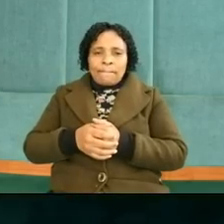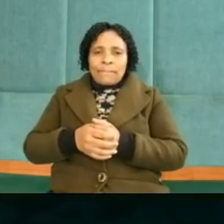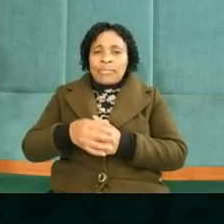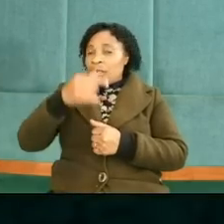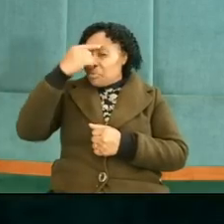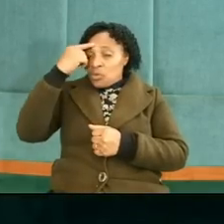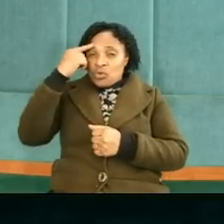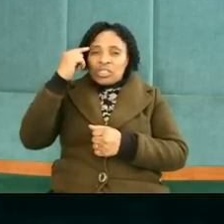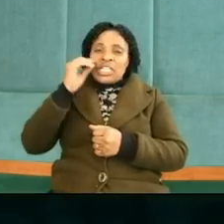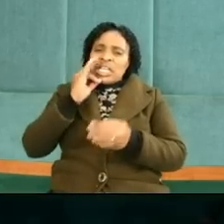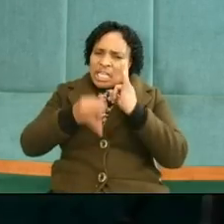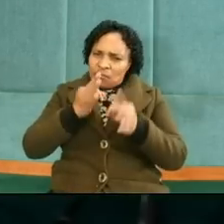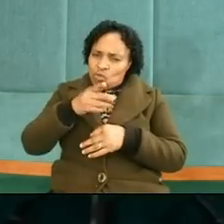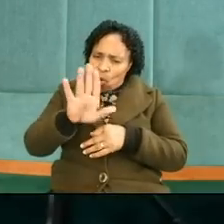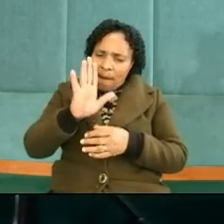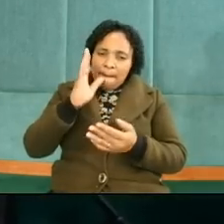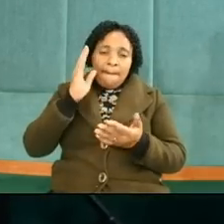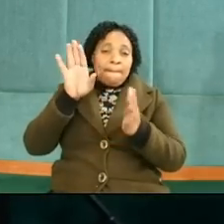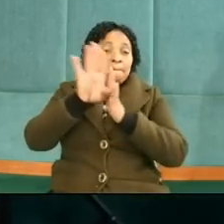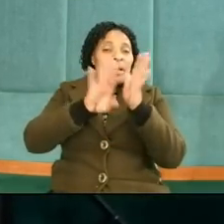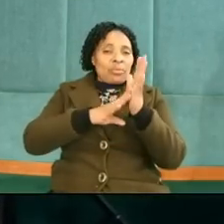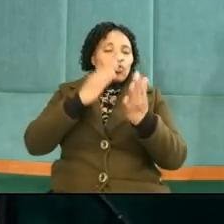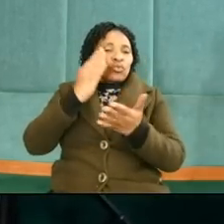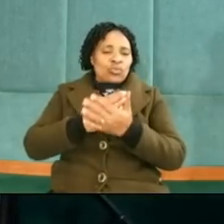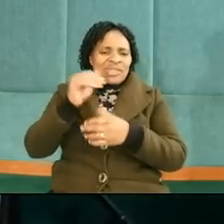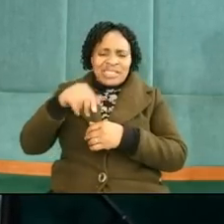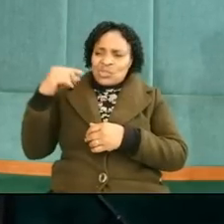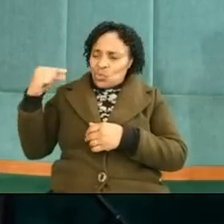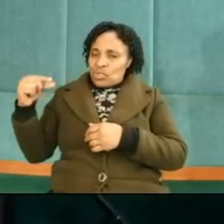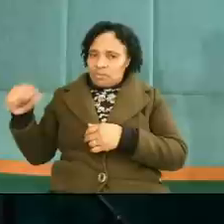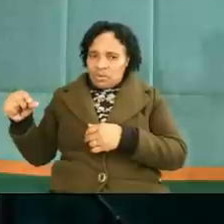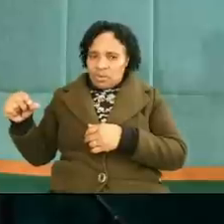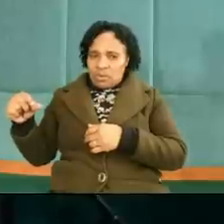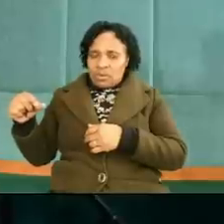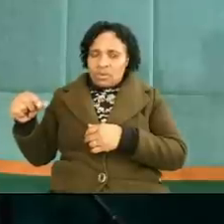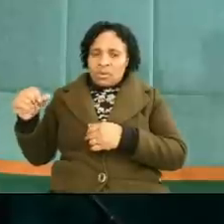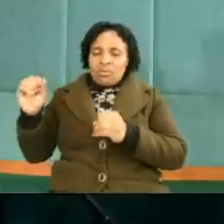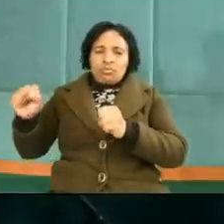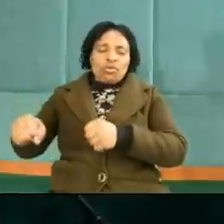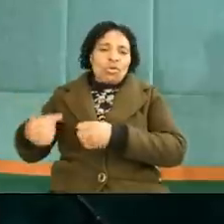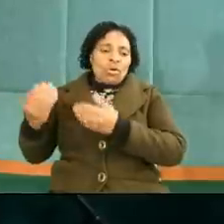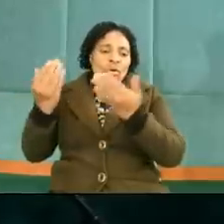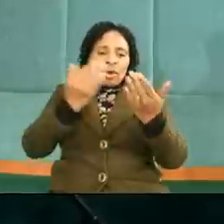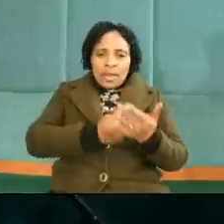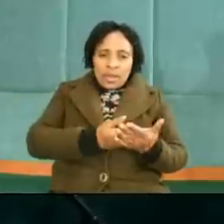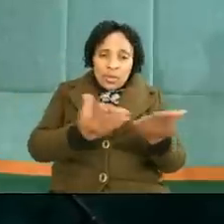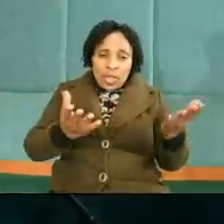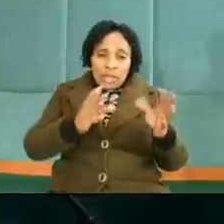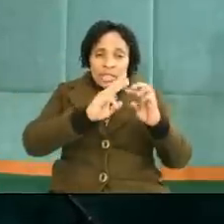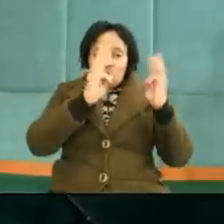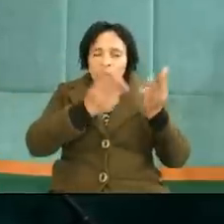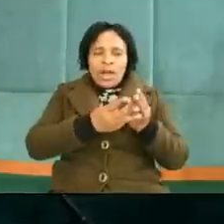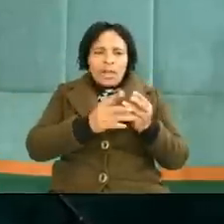Because if the Bible is true, when this gospel should have landed across the globe,